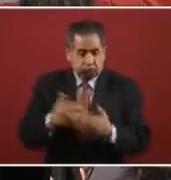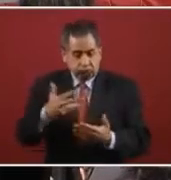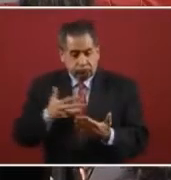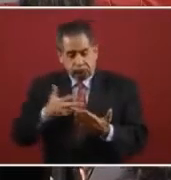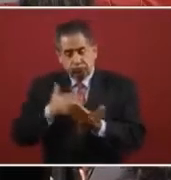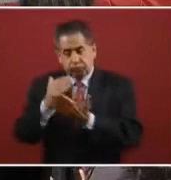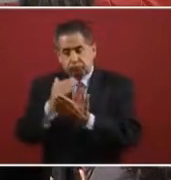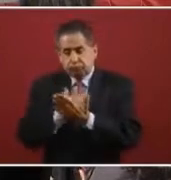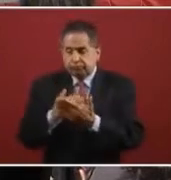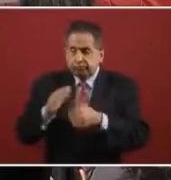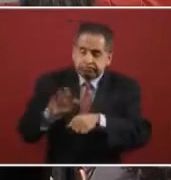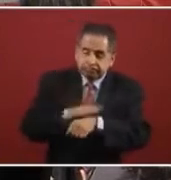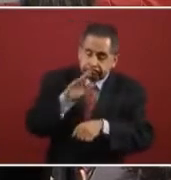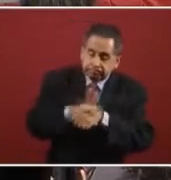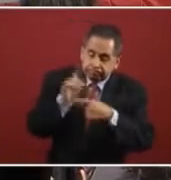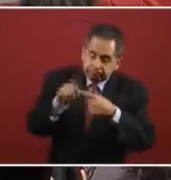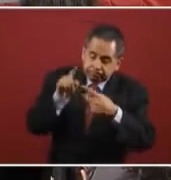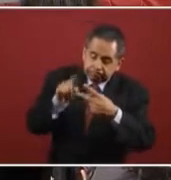it. Everything's